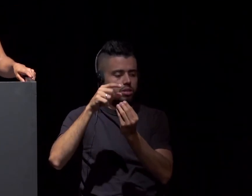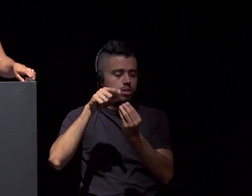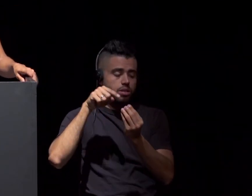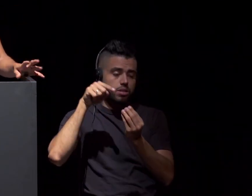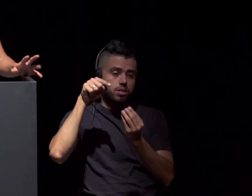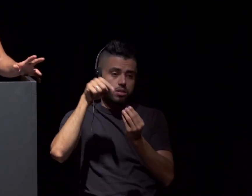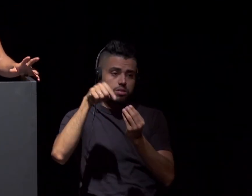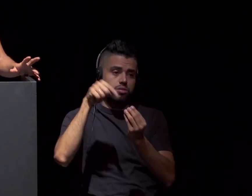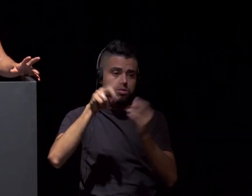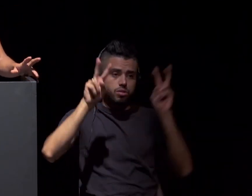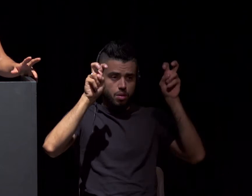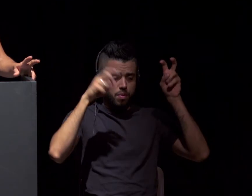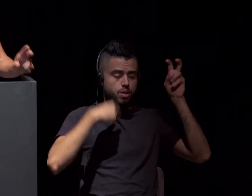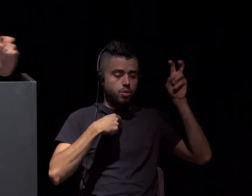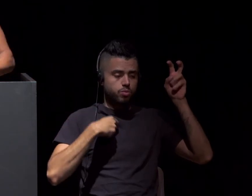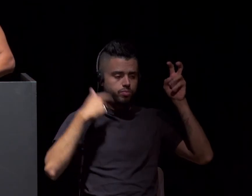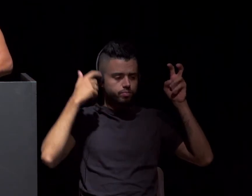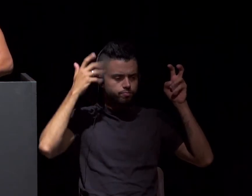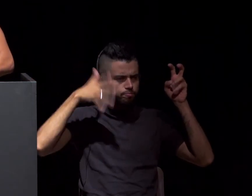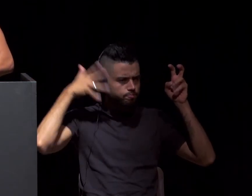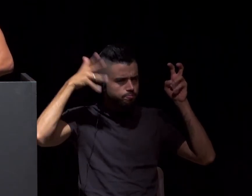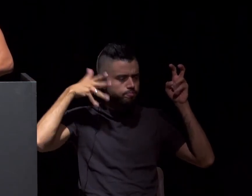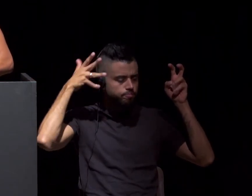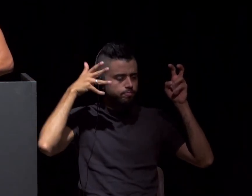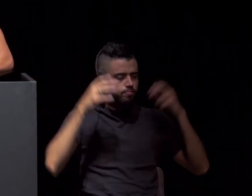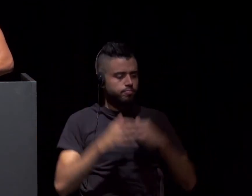last decade.